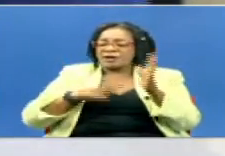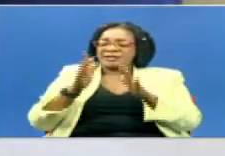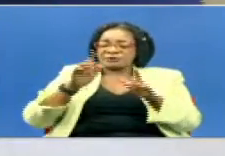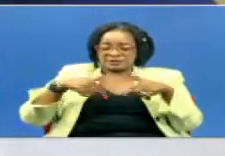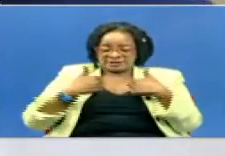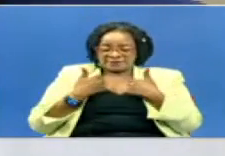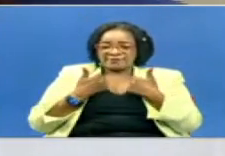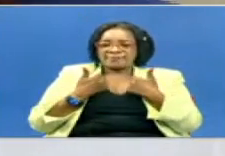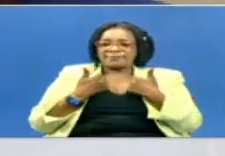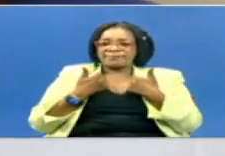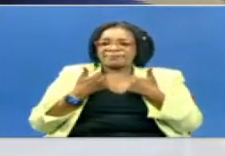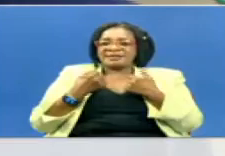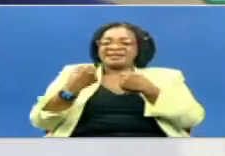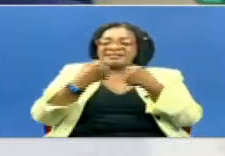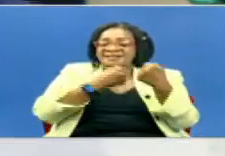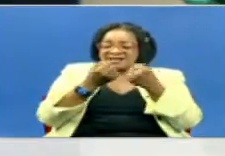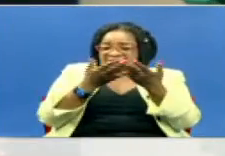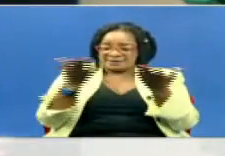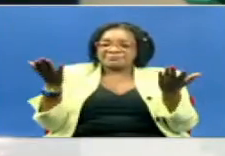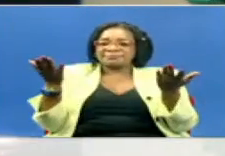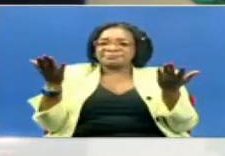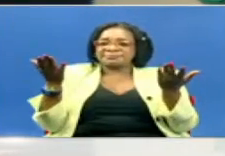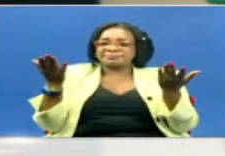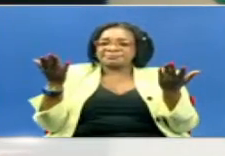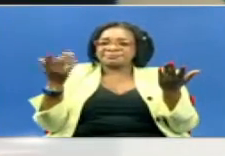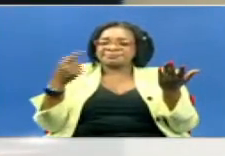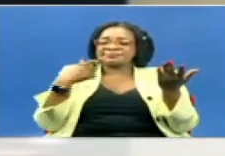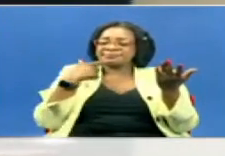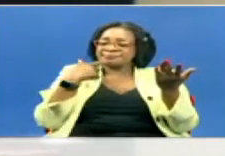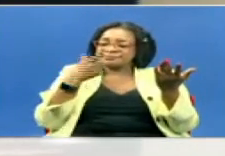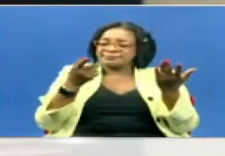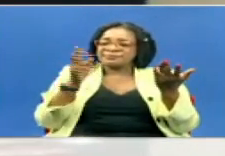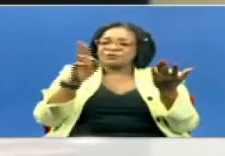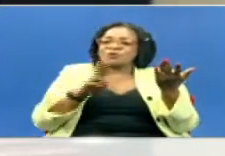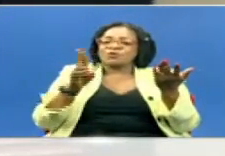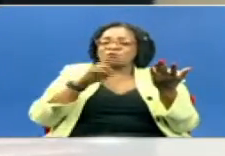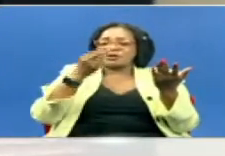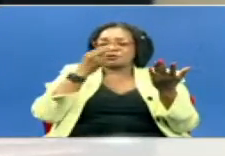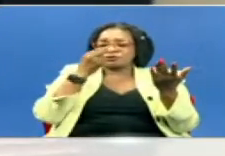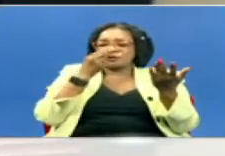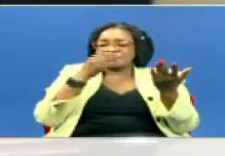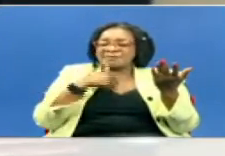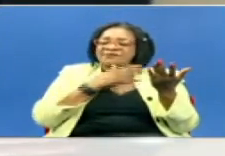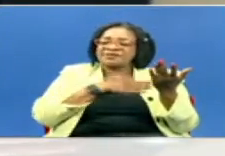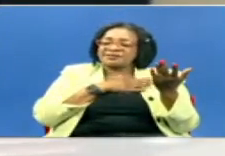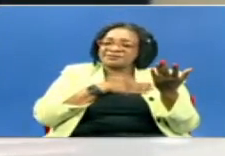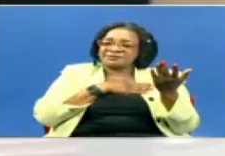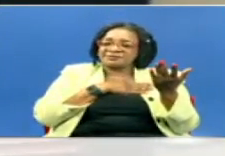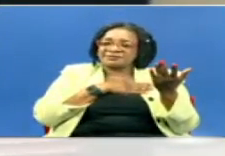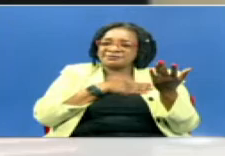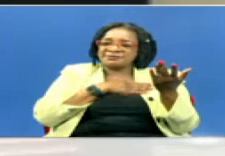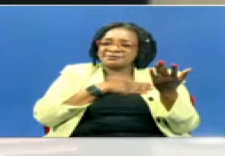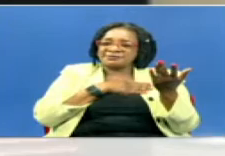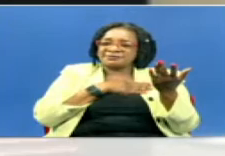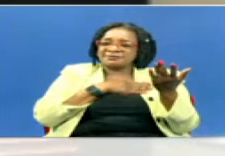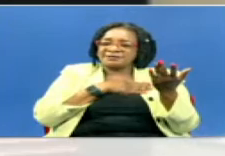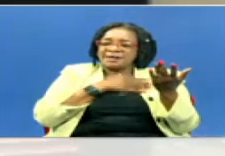they really challenged me. I told Uhuru and Ruto, my friends, I'm bequeathing